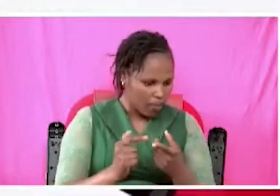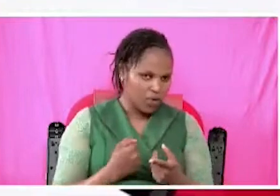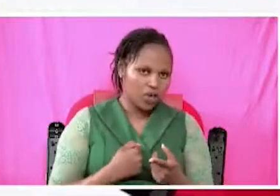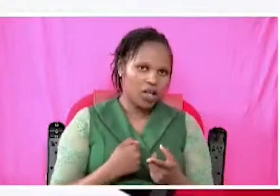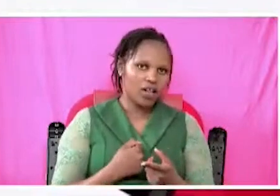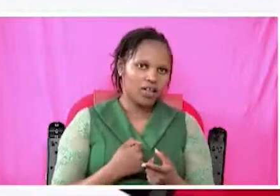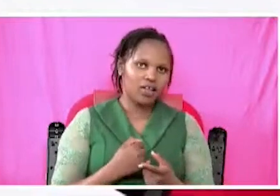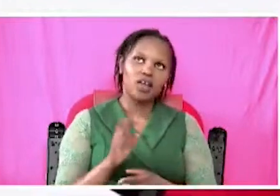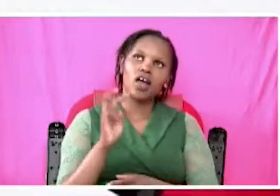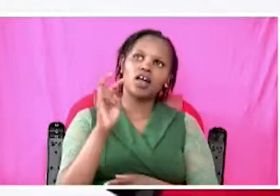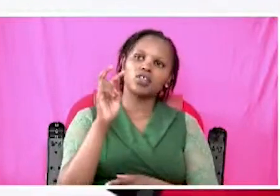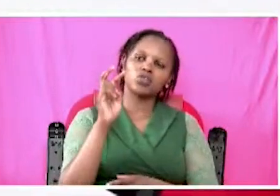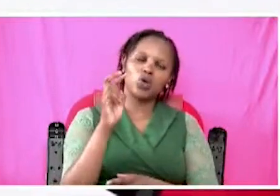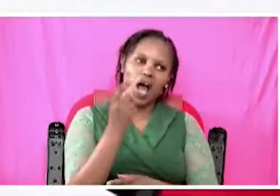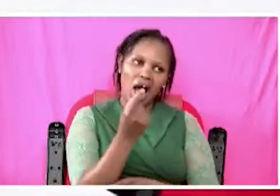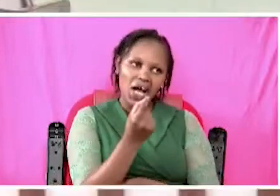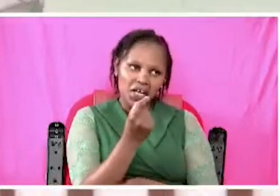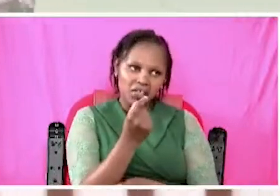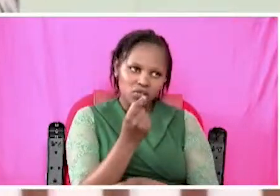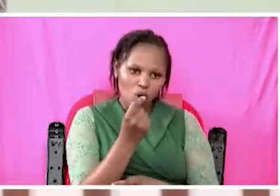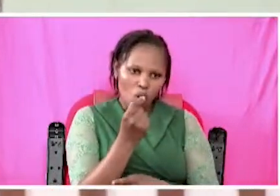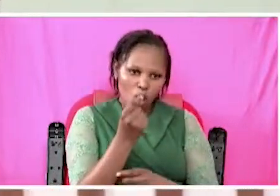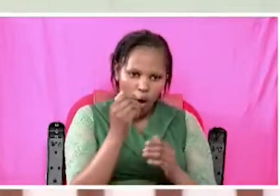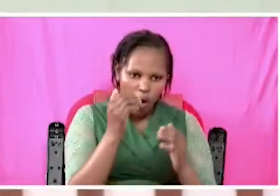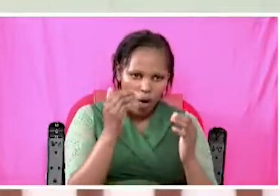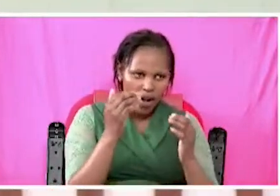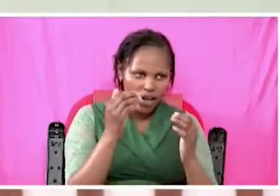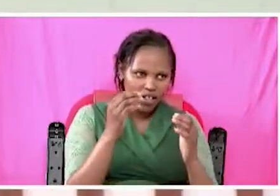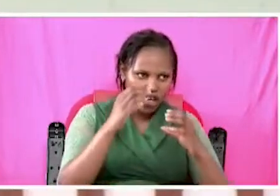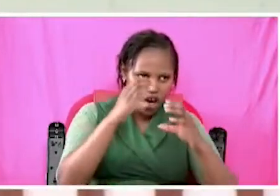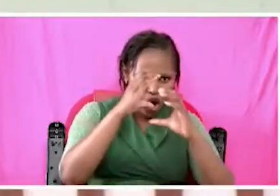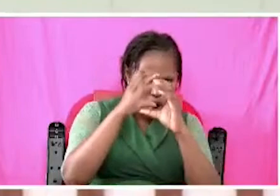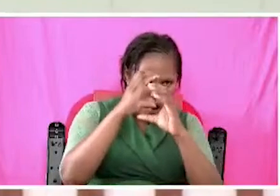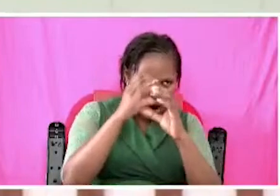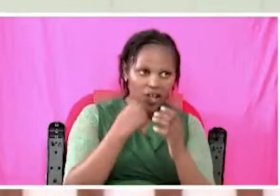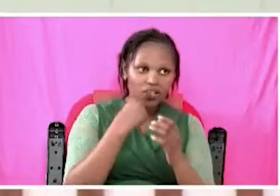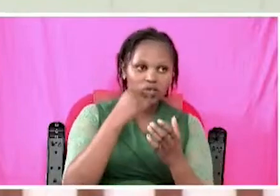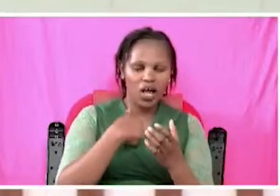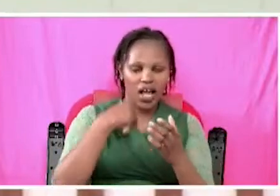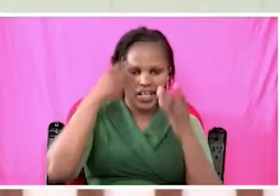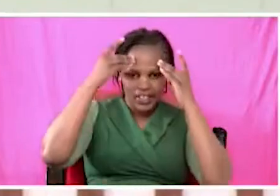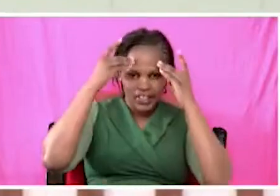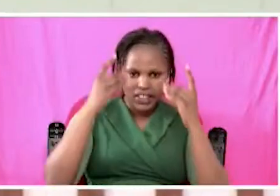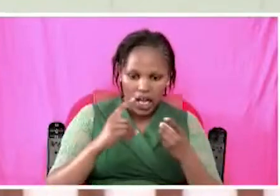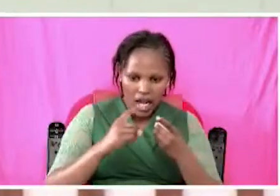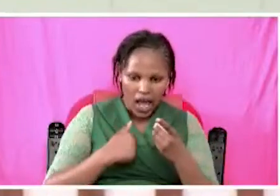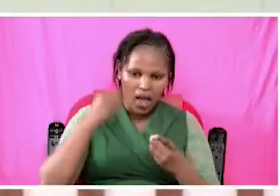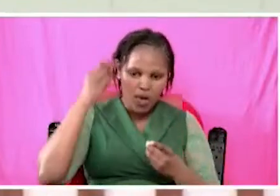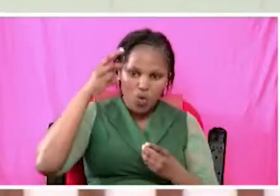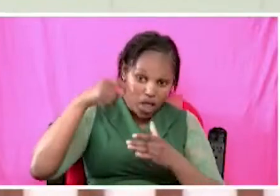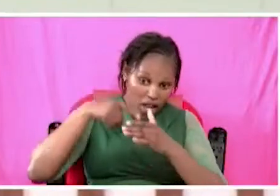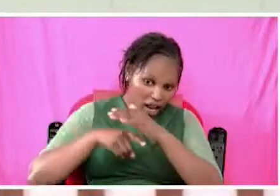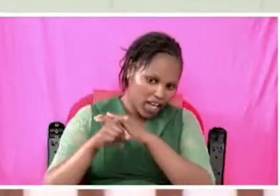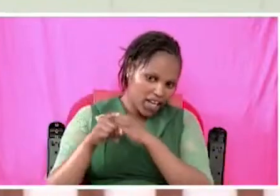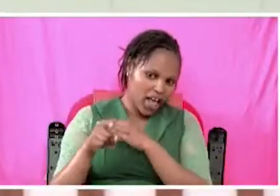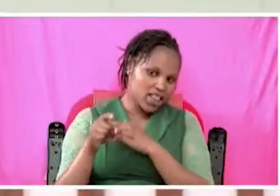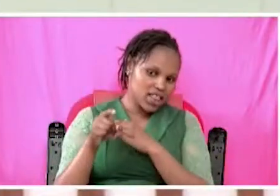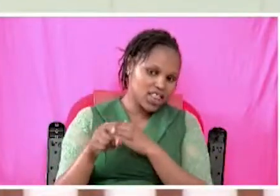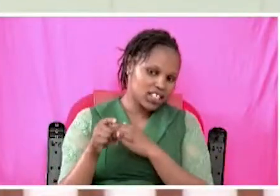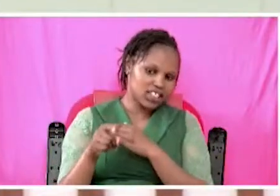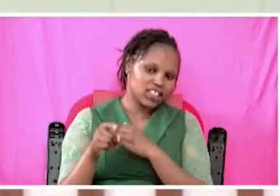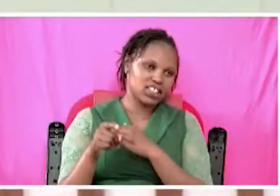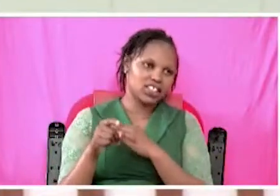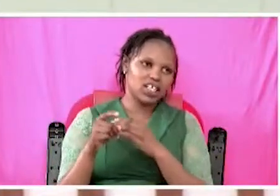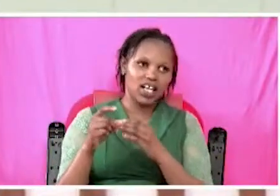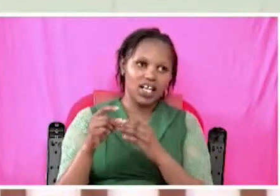a small cave. And so he decided, I'm going to enter into this cave and